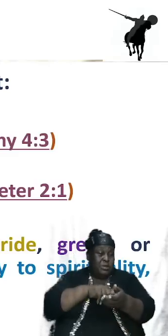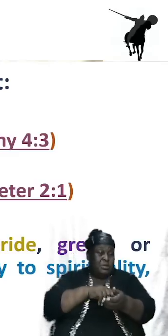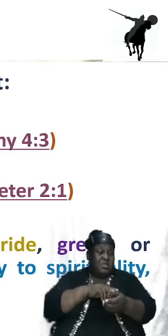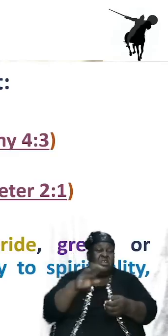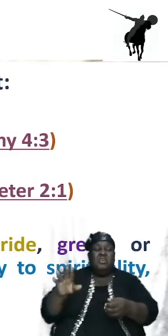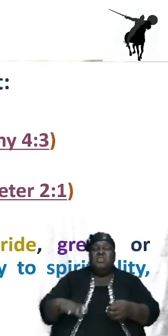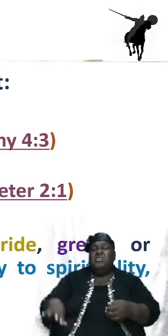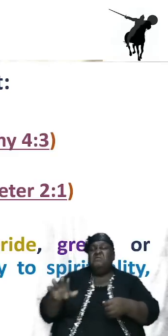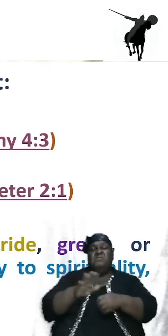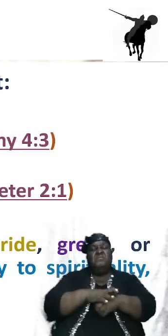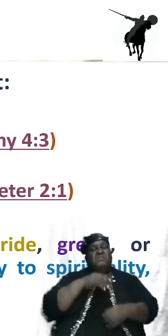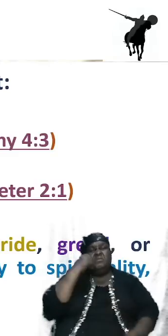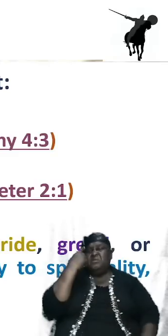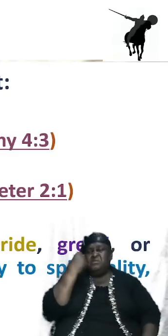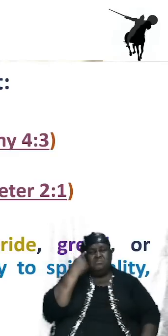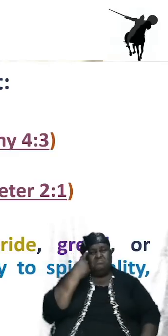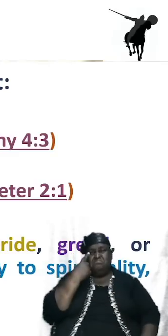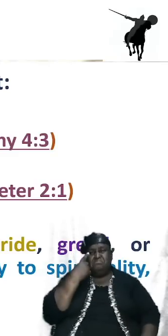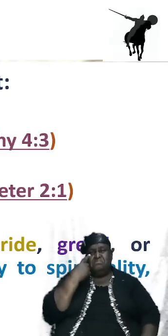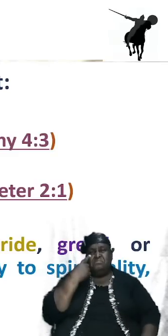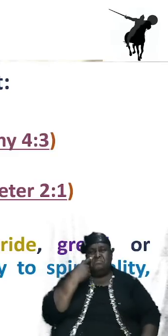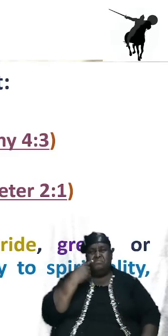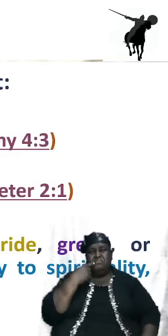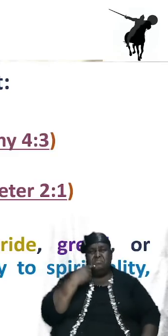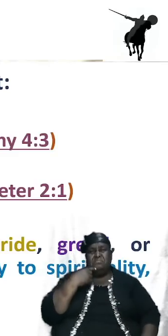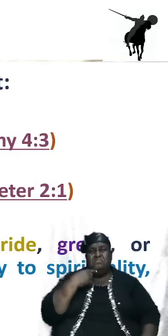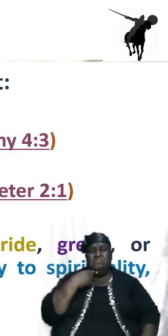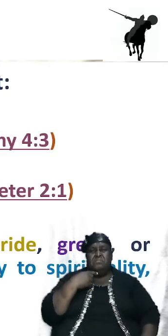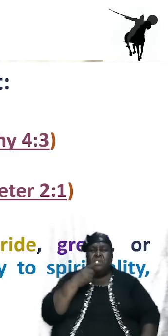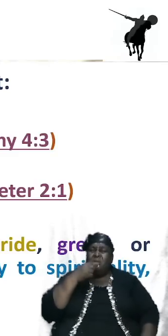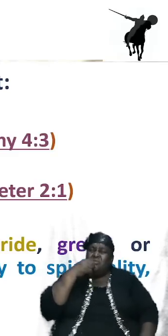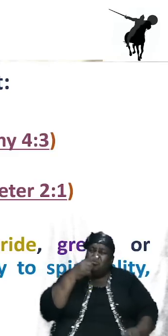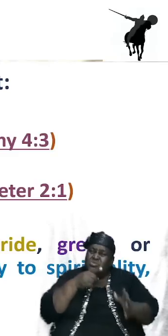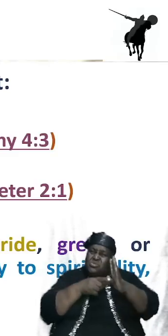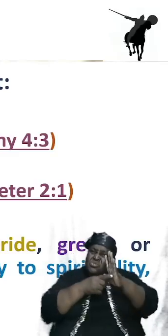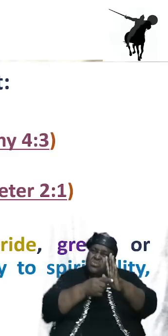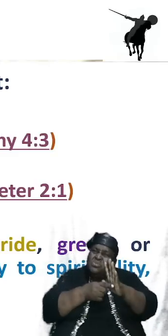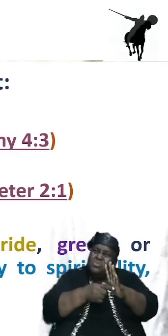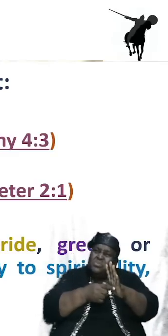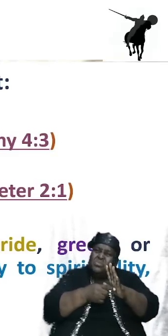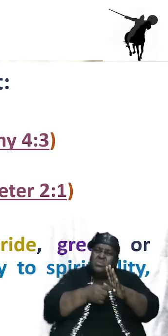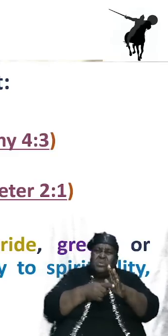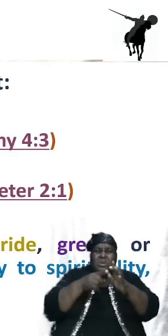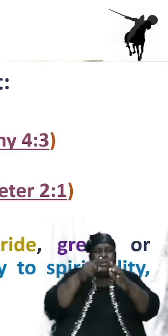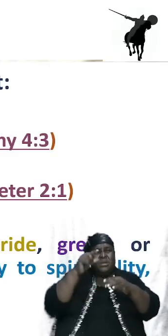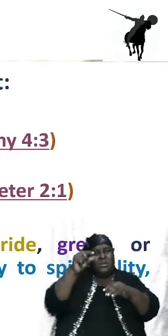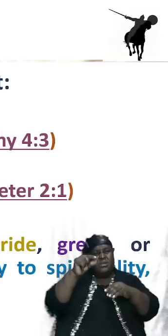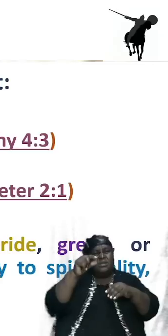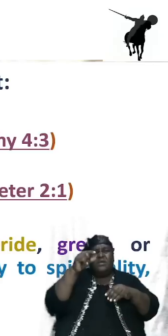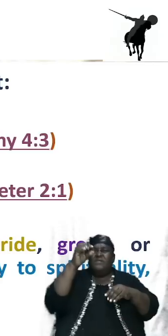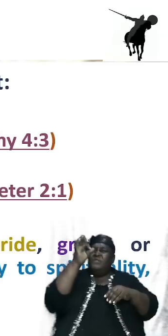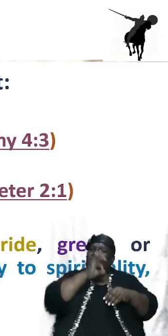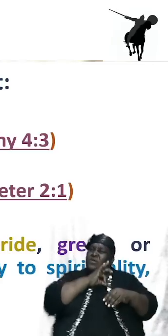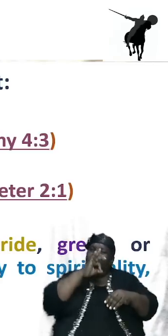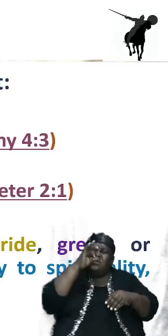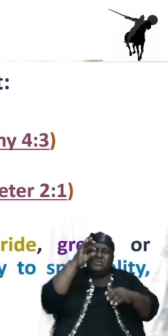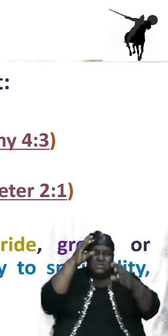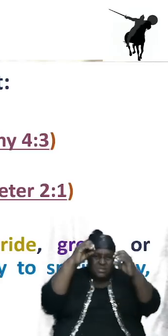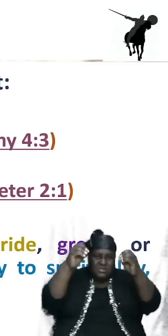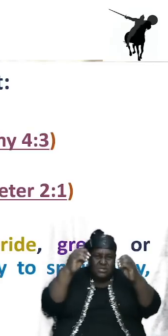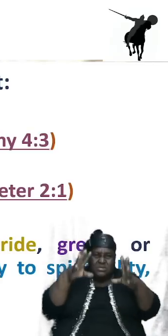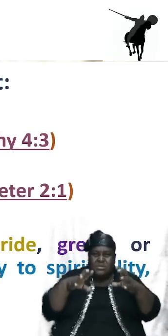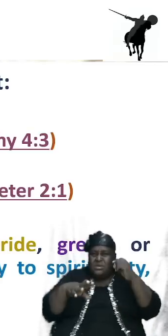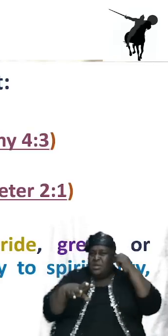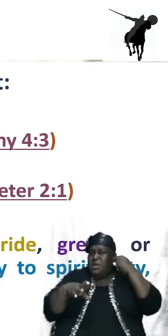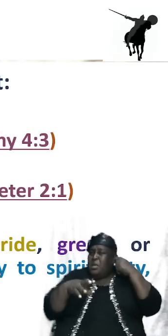It shows you just a little injection of false teaching, praise God, will allow these things to happen. So